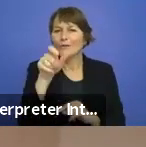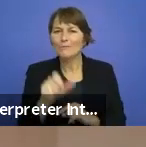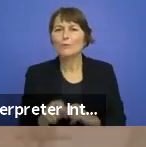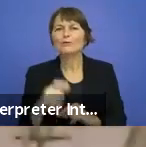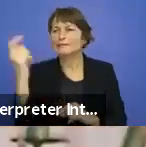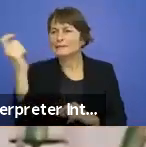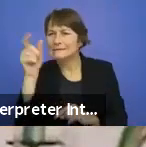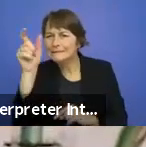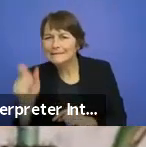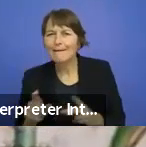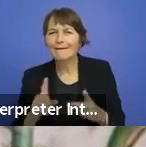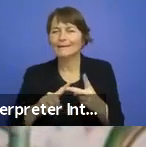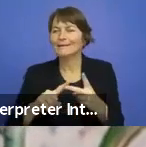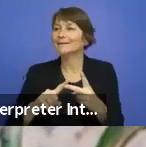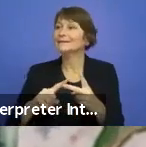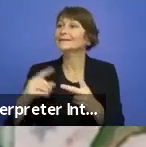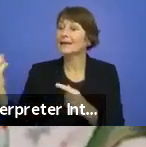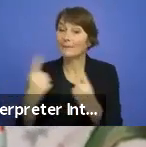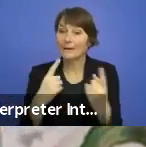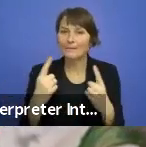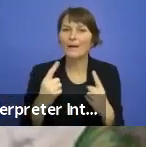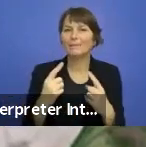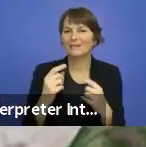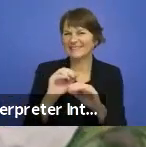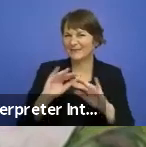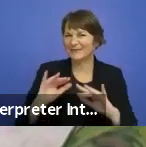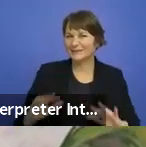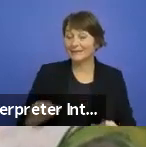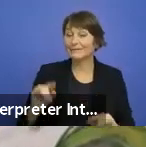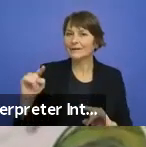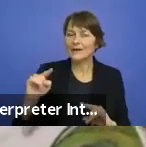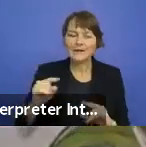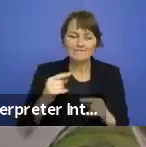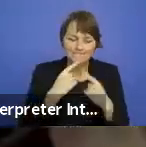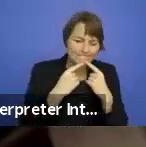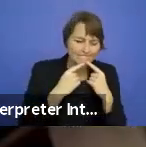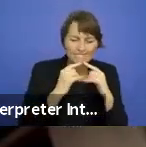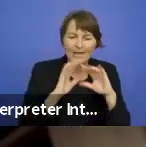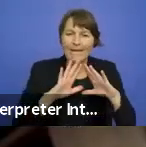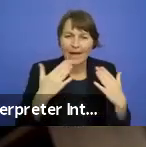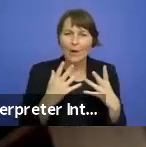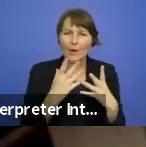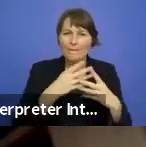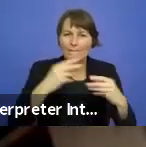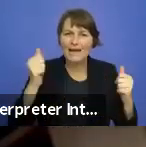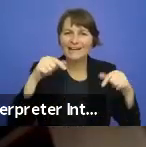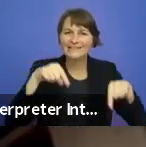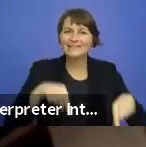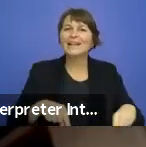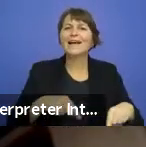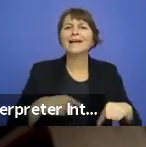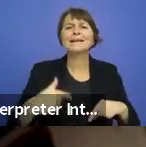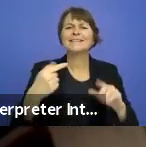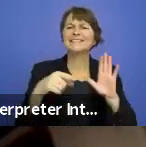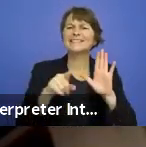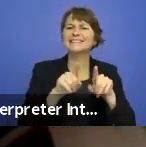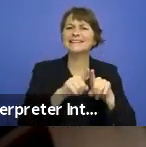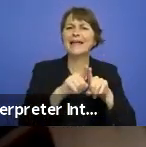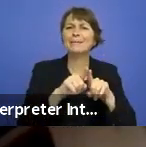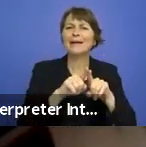Chavares-Pita and Jose Capella started to get to grips with the wooden O that is the Swan Theatre in Stratford-Ponhaven.